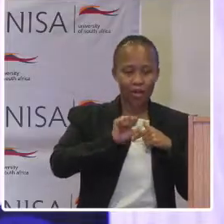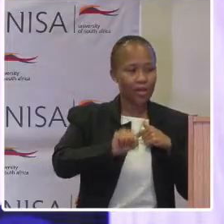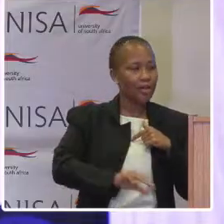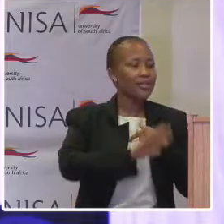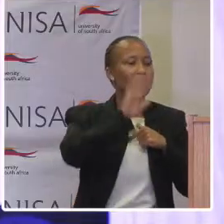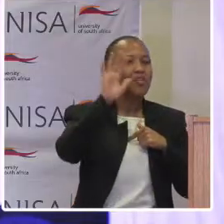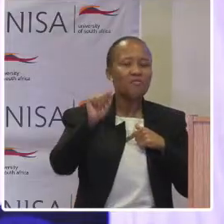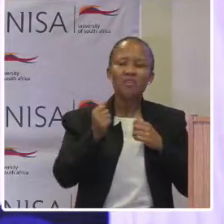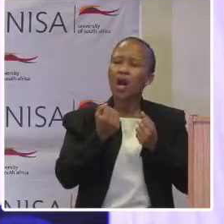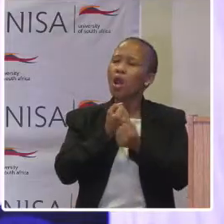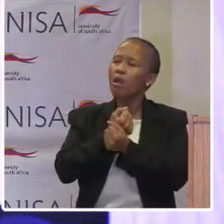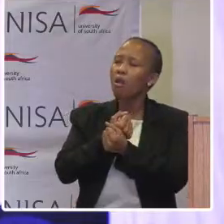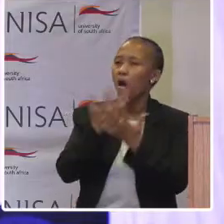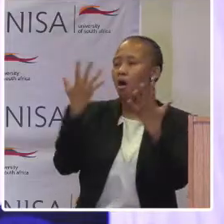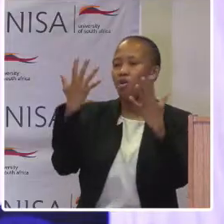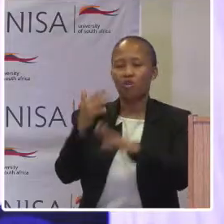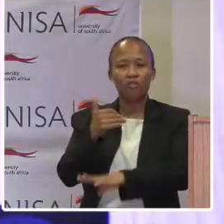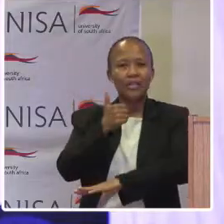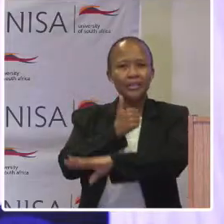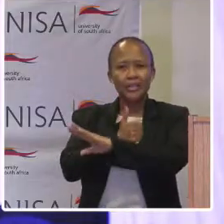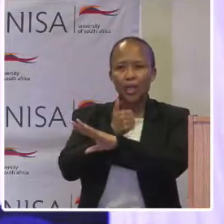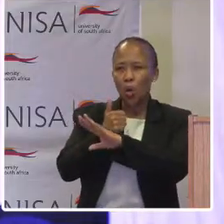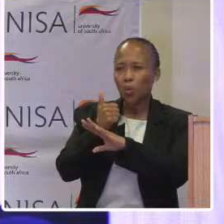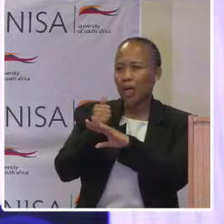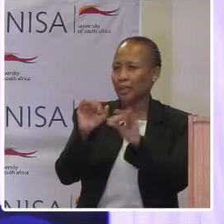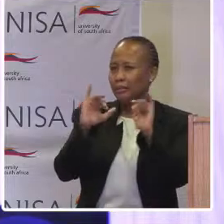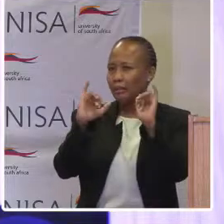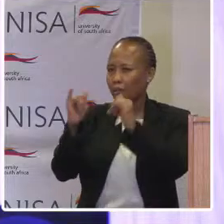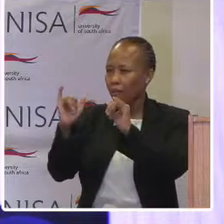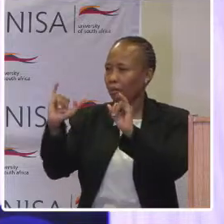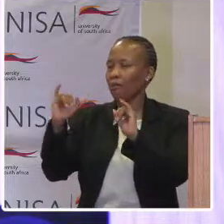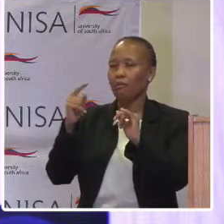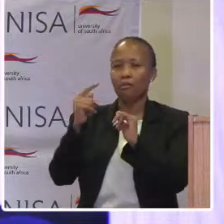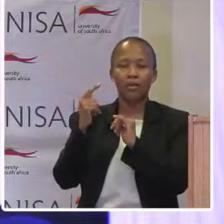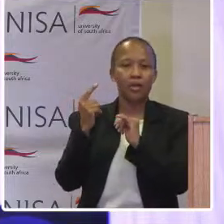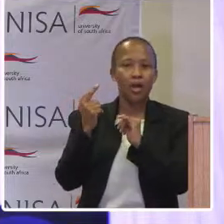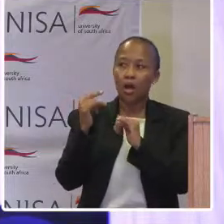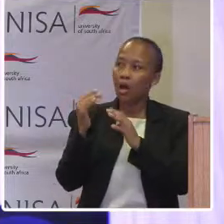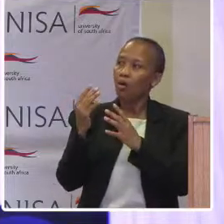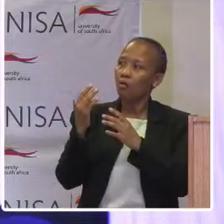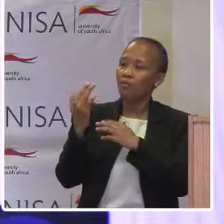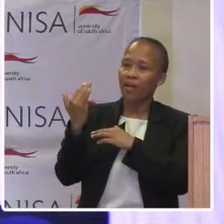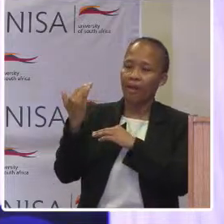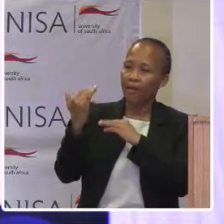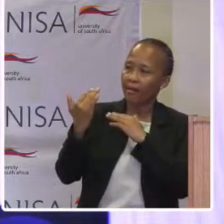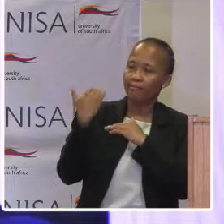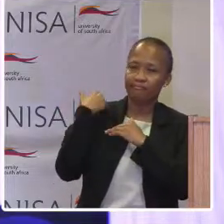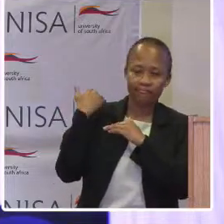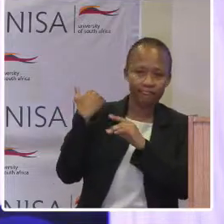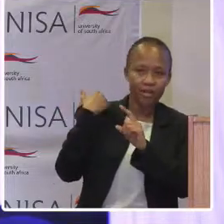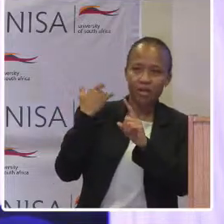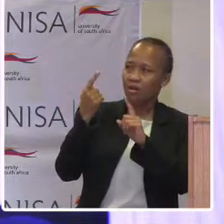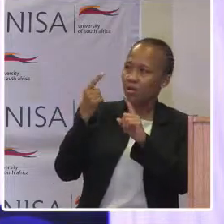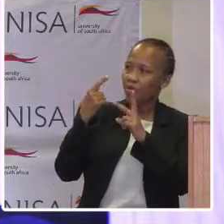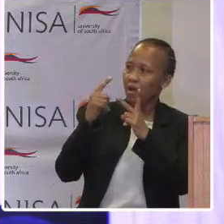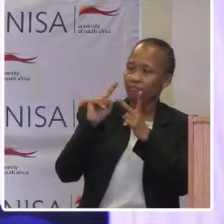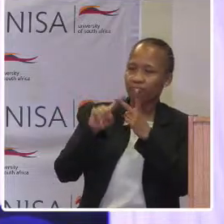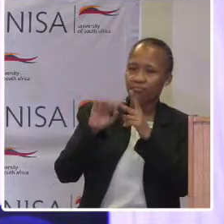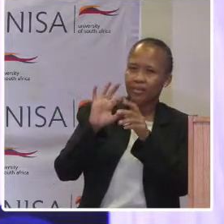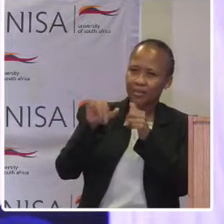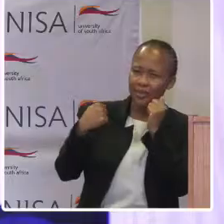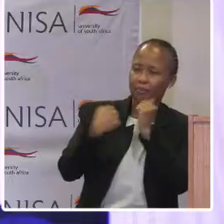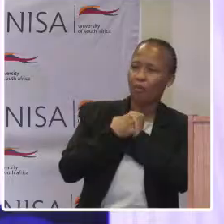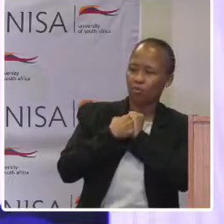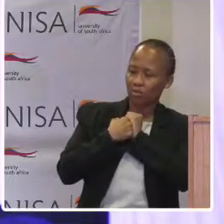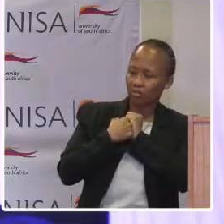buy-in from a number of stakeholders and support which are lobbying behind